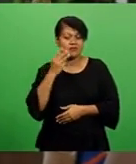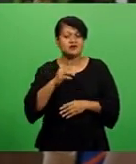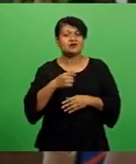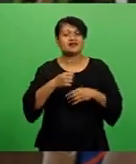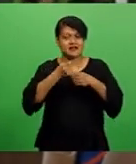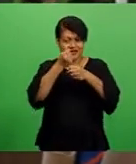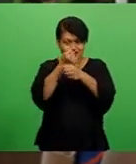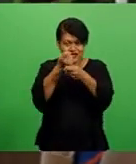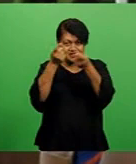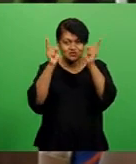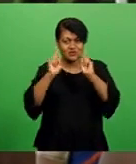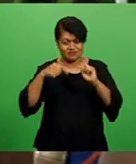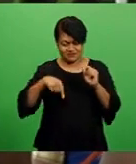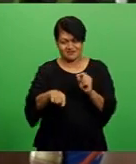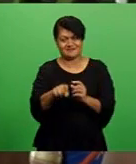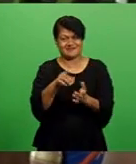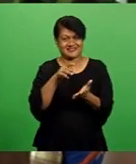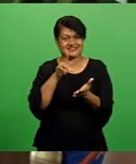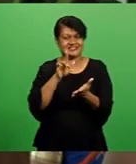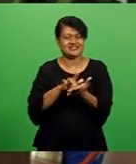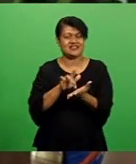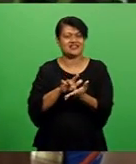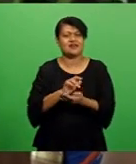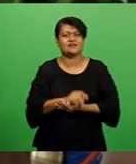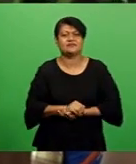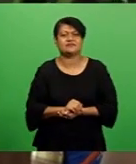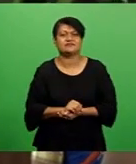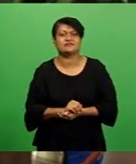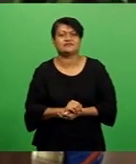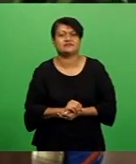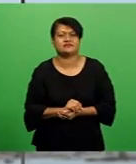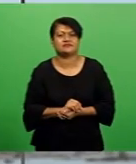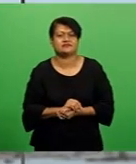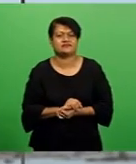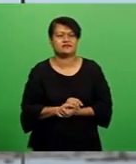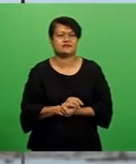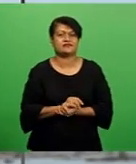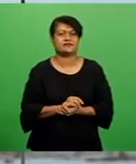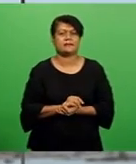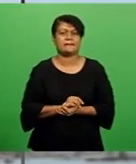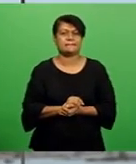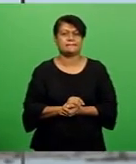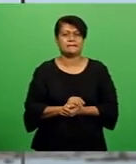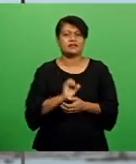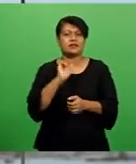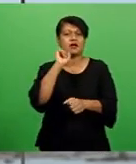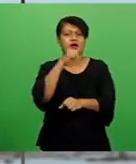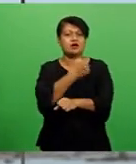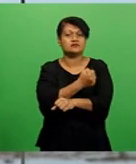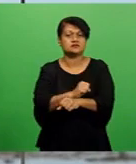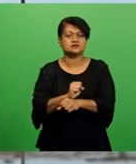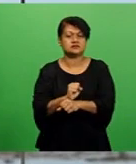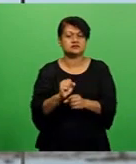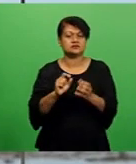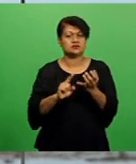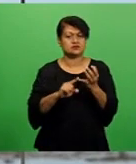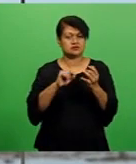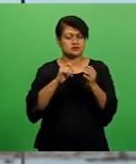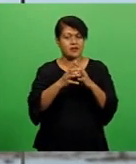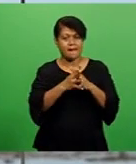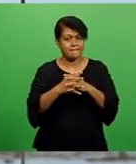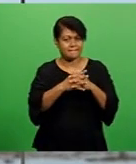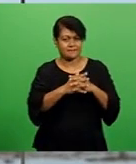from this center. Sainia Nimboila, FBC News. Overseas, U.S. President Donald Trump,